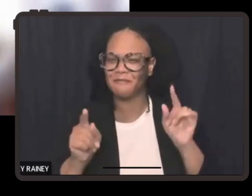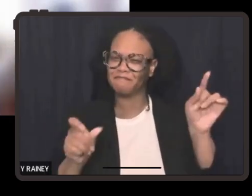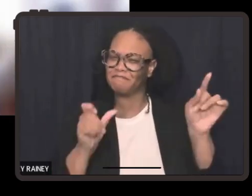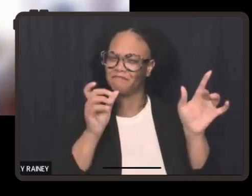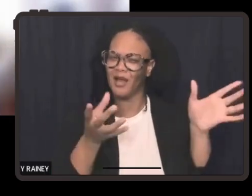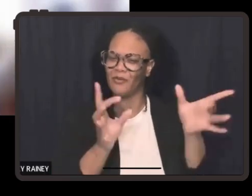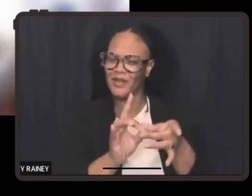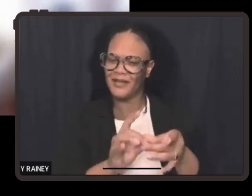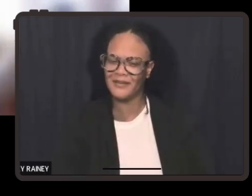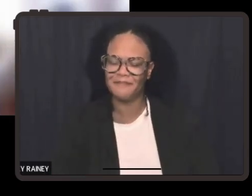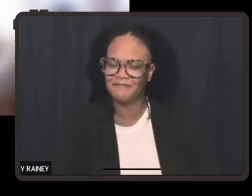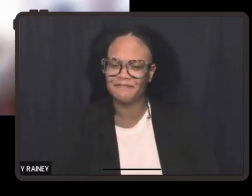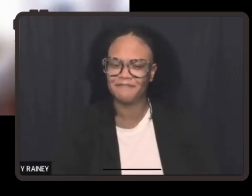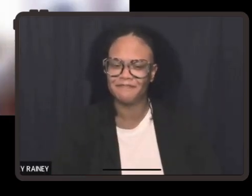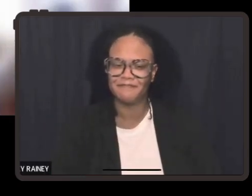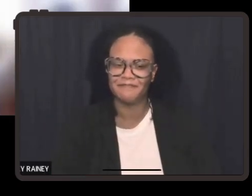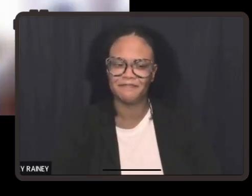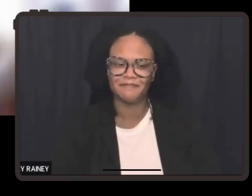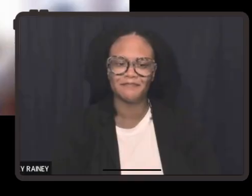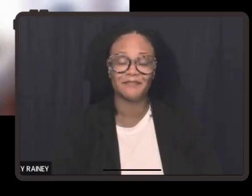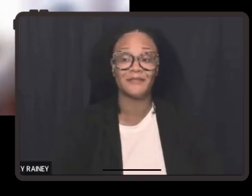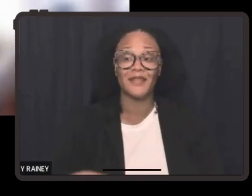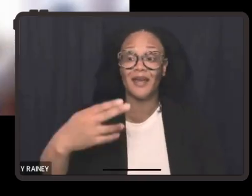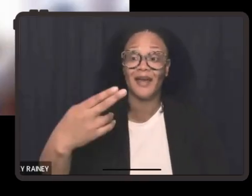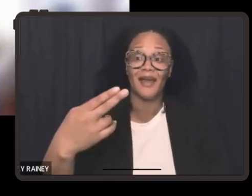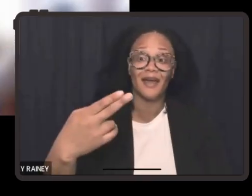need to start wrapping up?